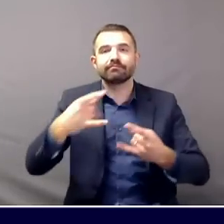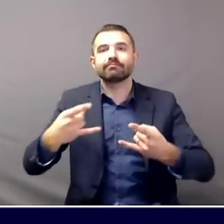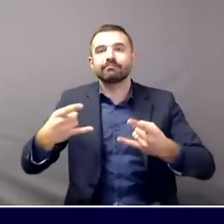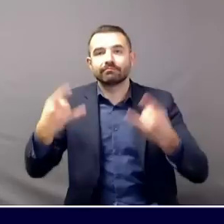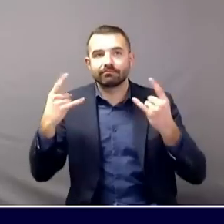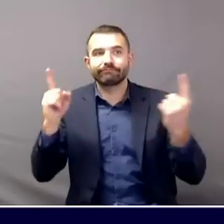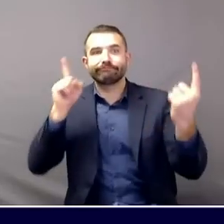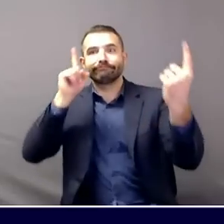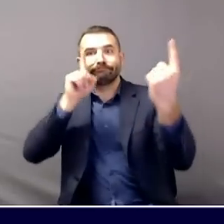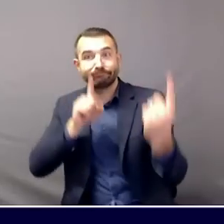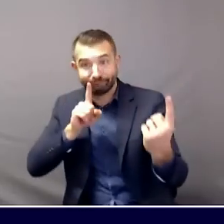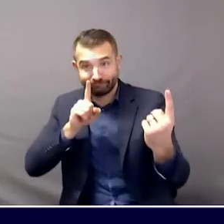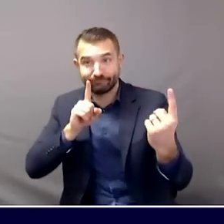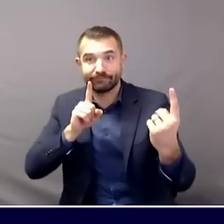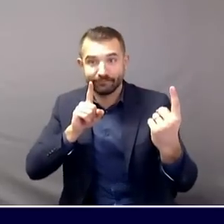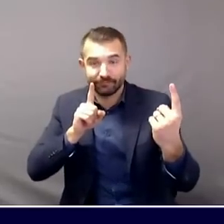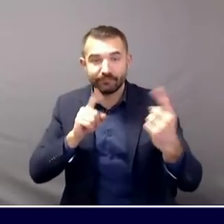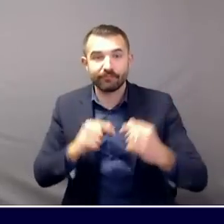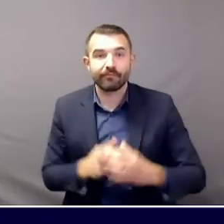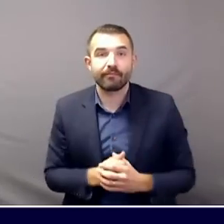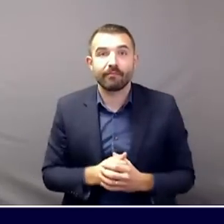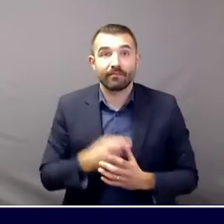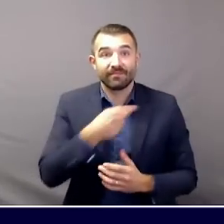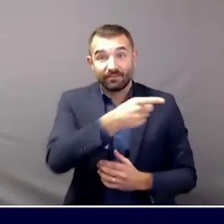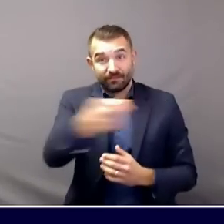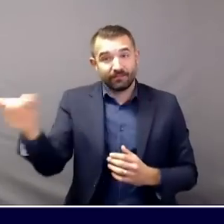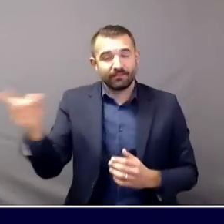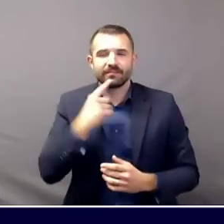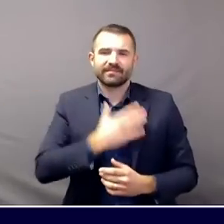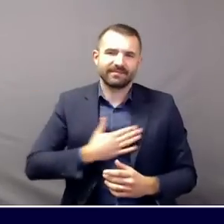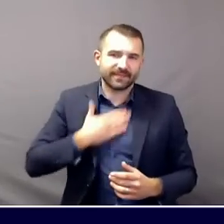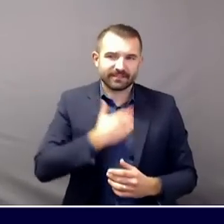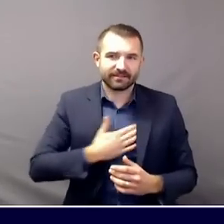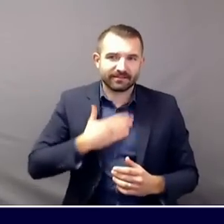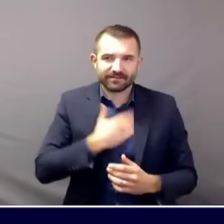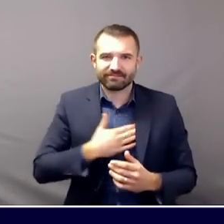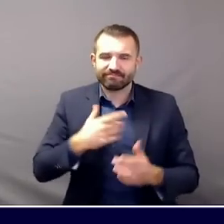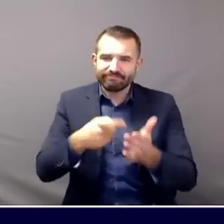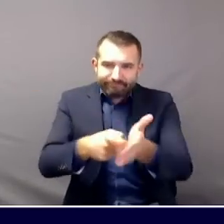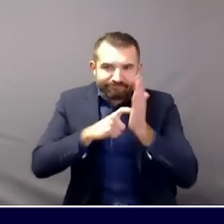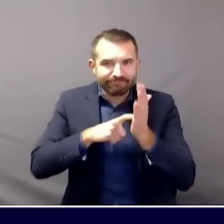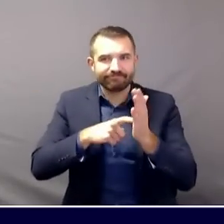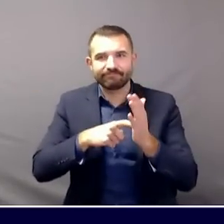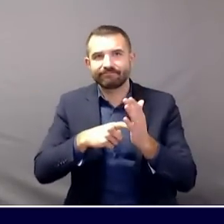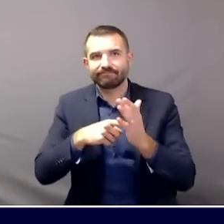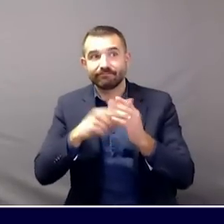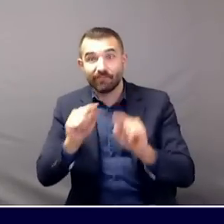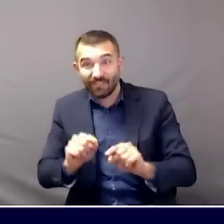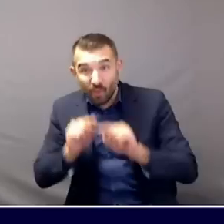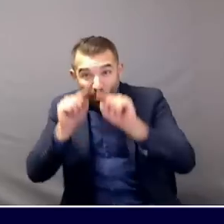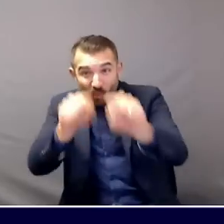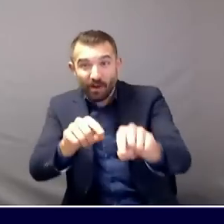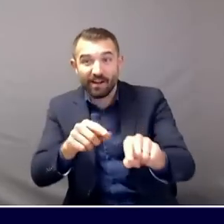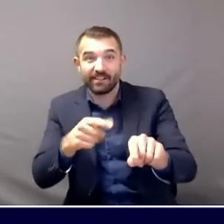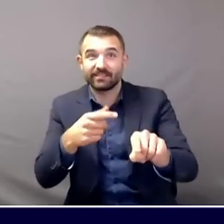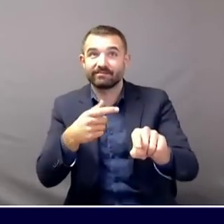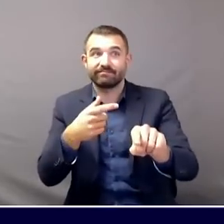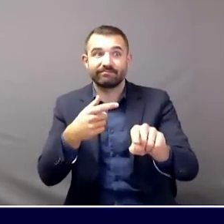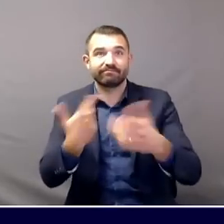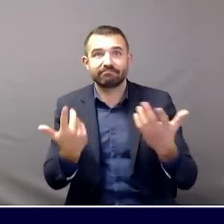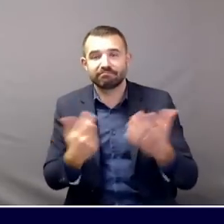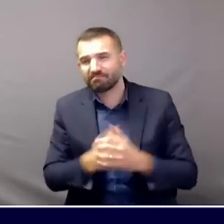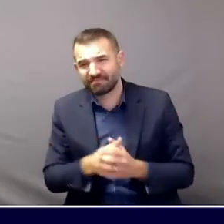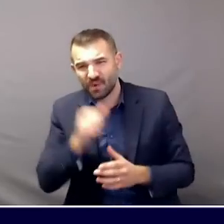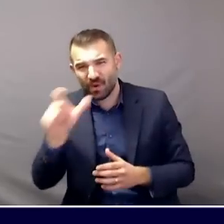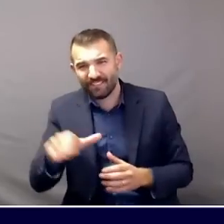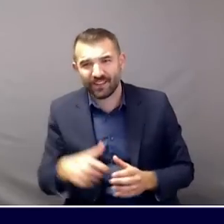ask themselves, do I have to take this trip? If the answer is honestly no, don't do it. Don't take